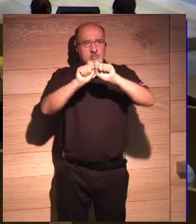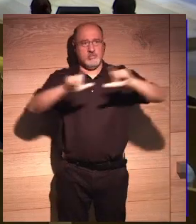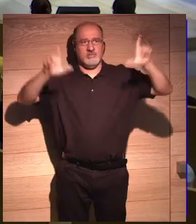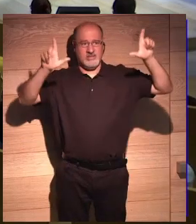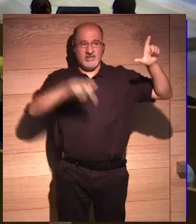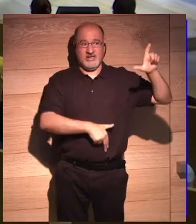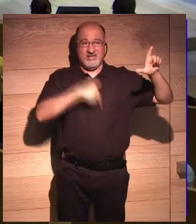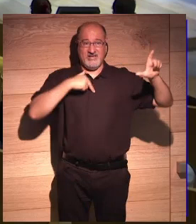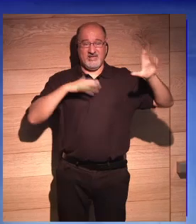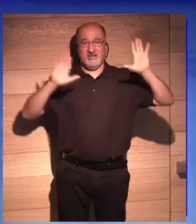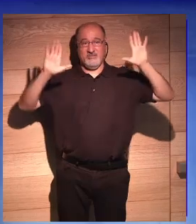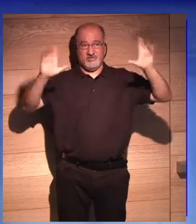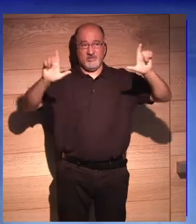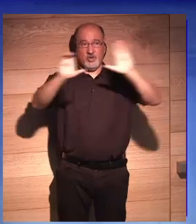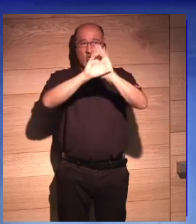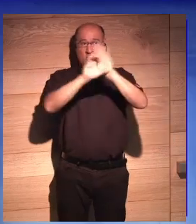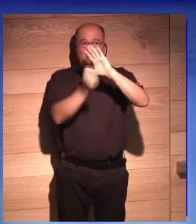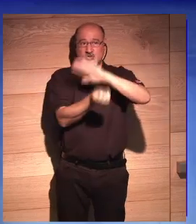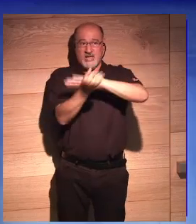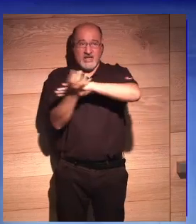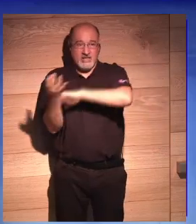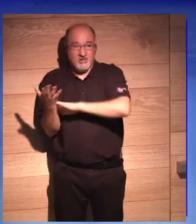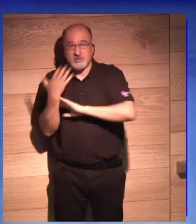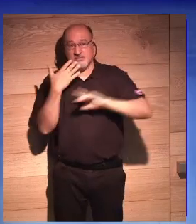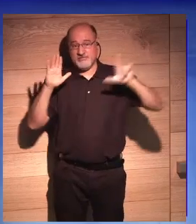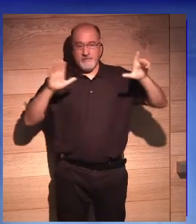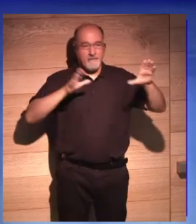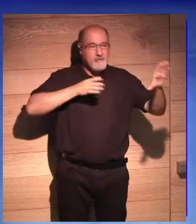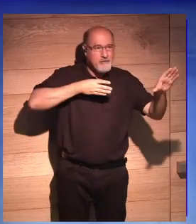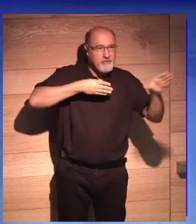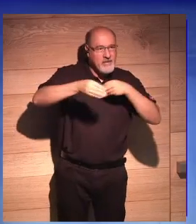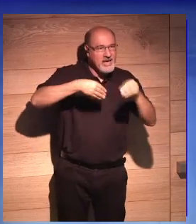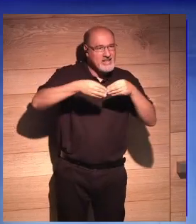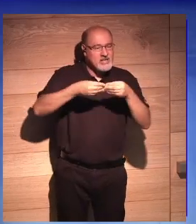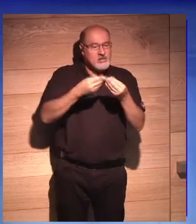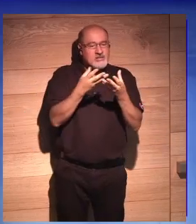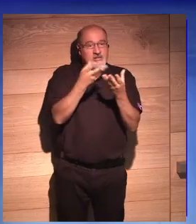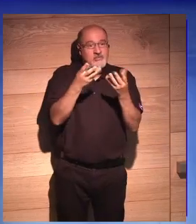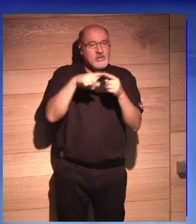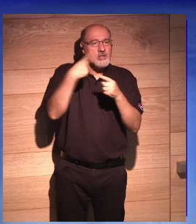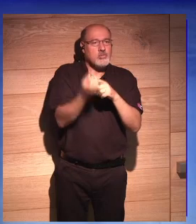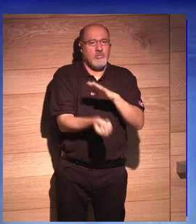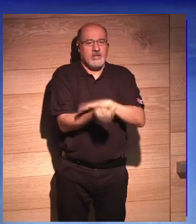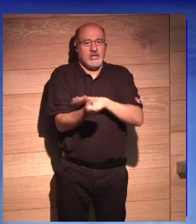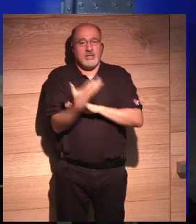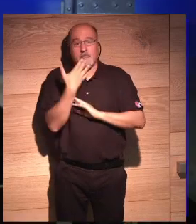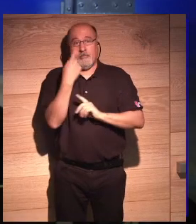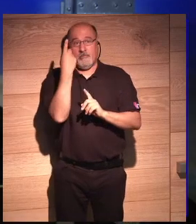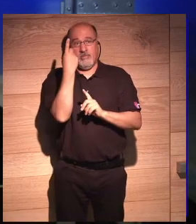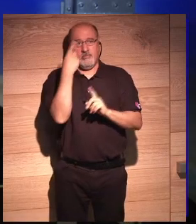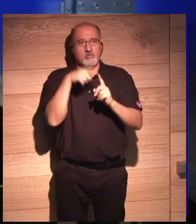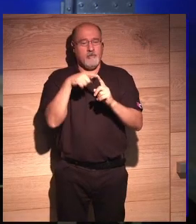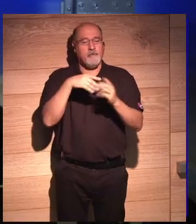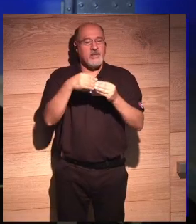so lots of the material is generative. At the moment, in terms of